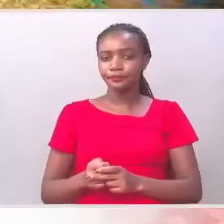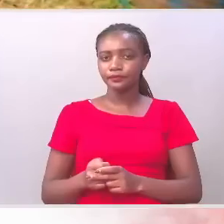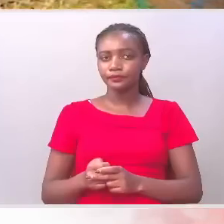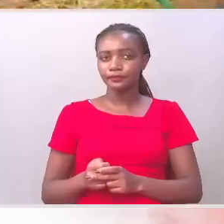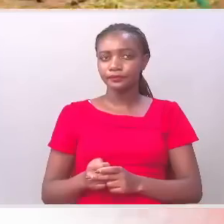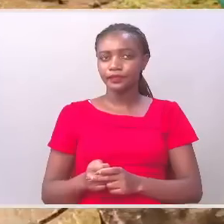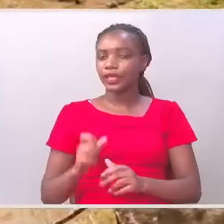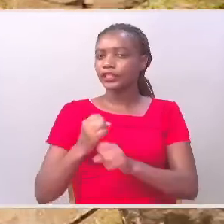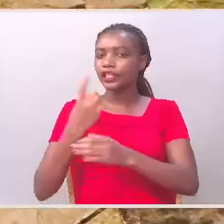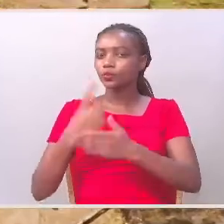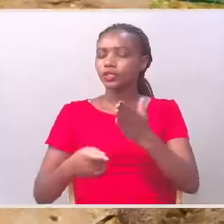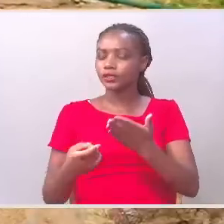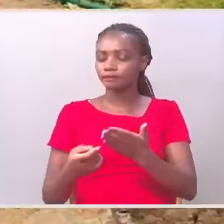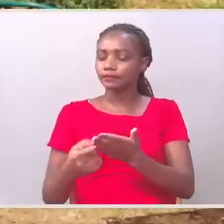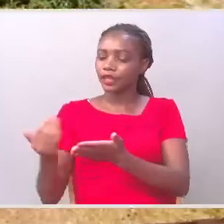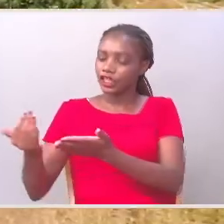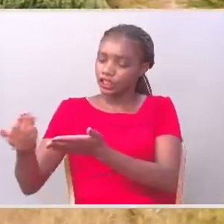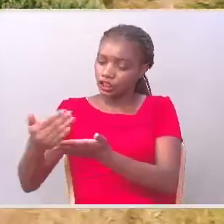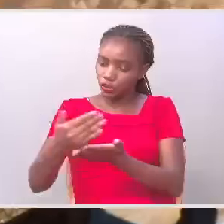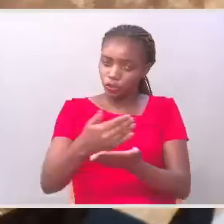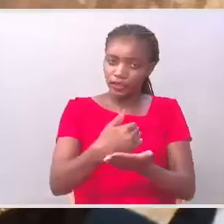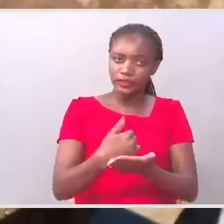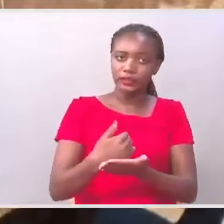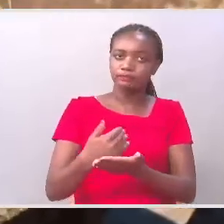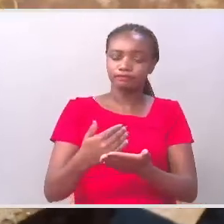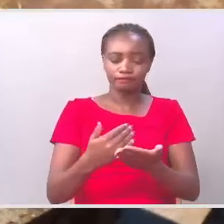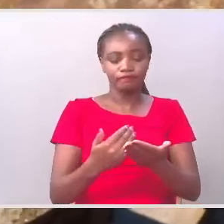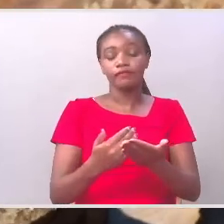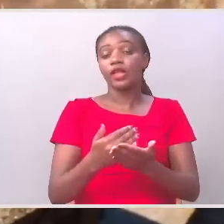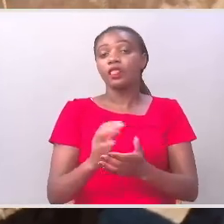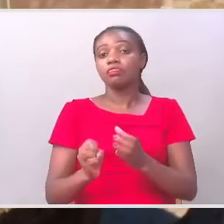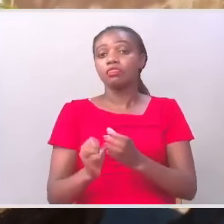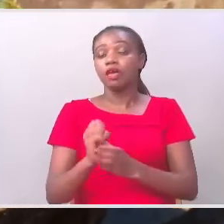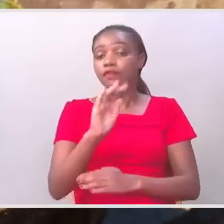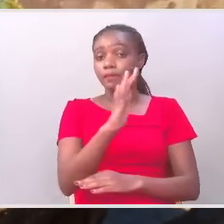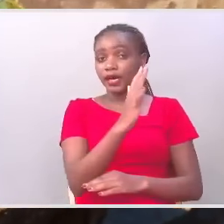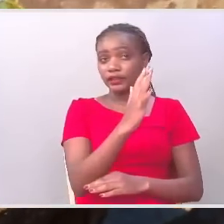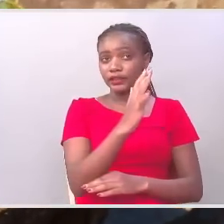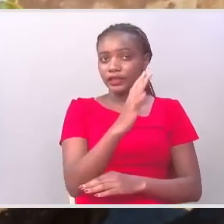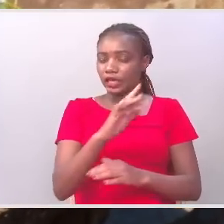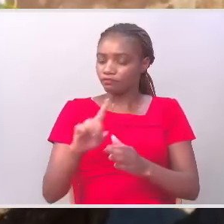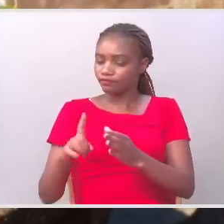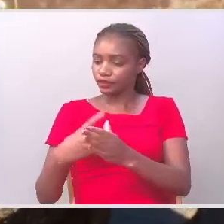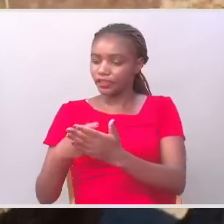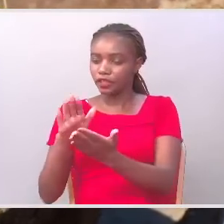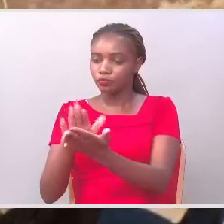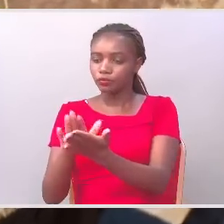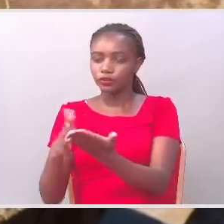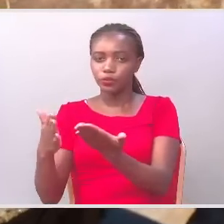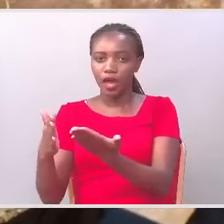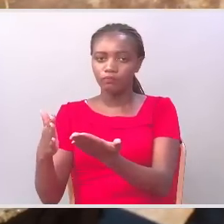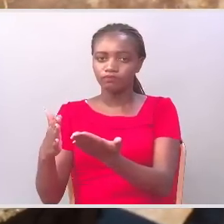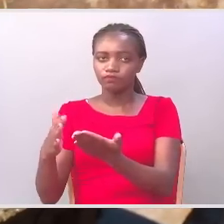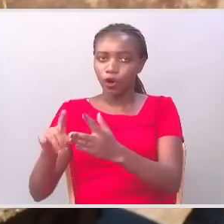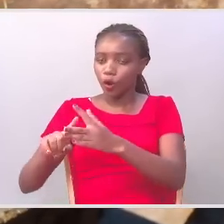kind of collects the Opuntia and puts it on the crusher. The